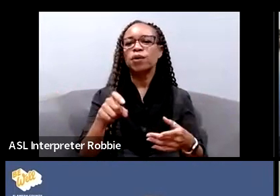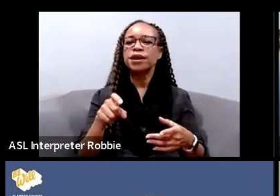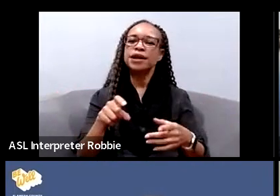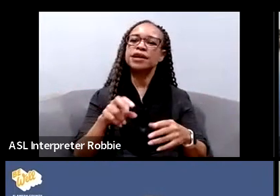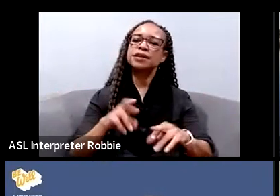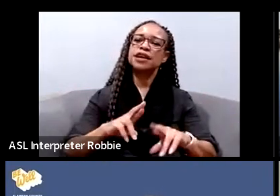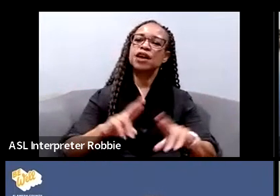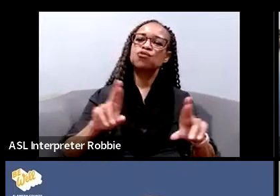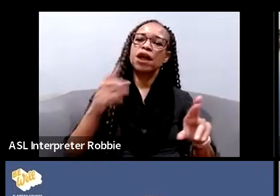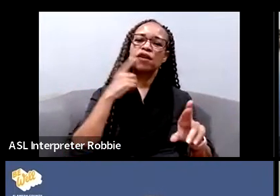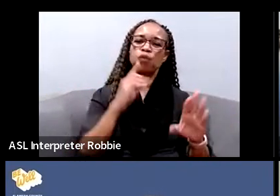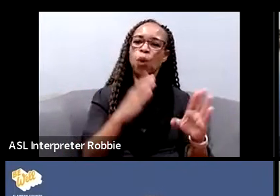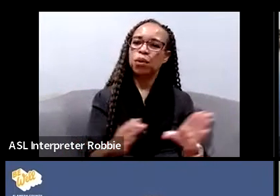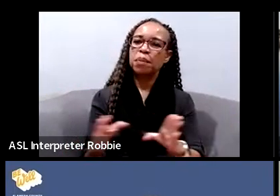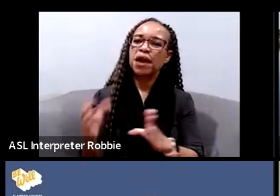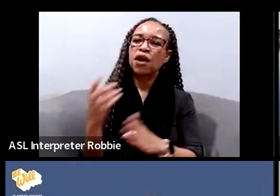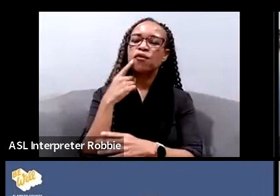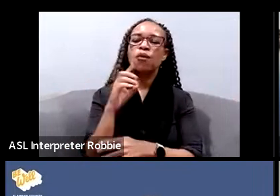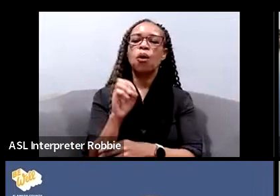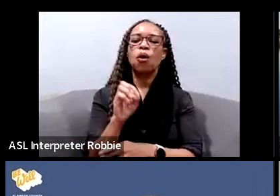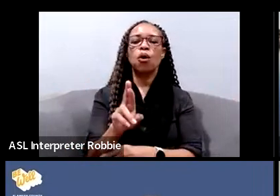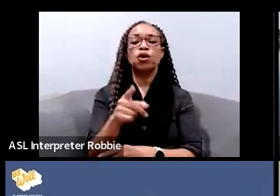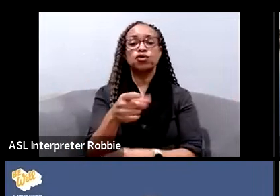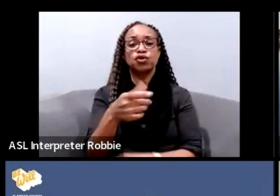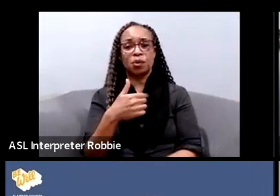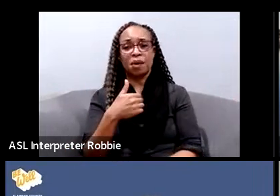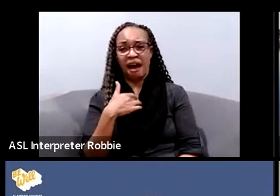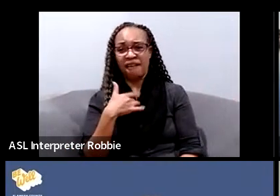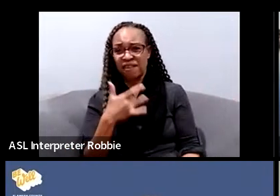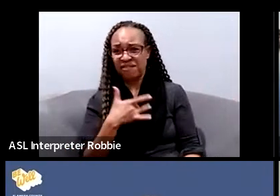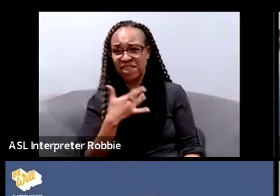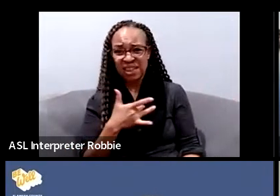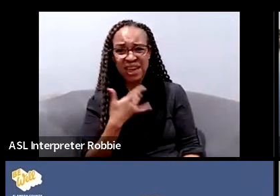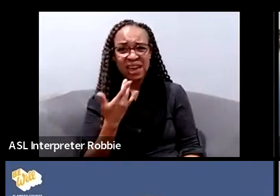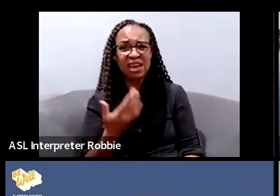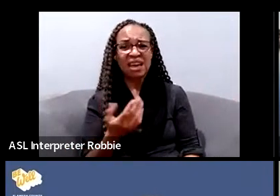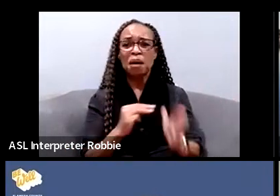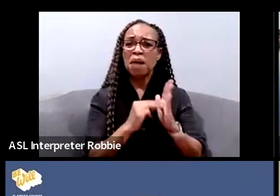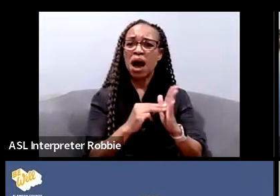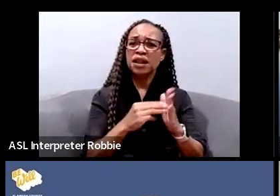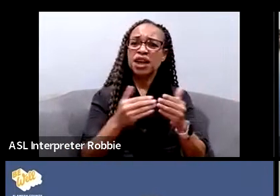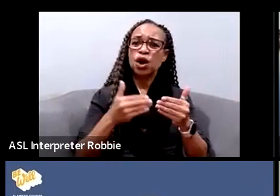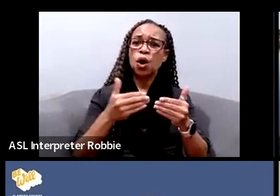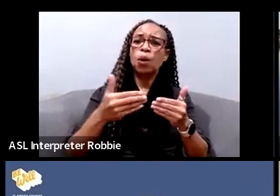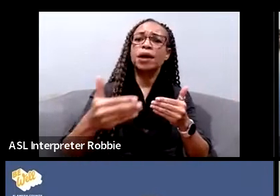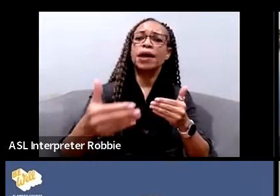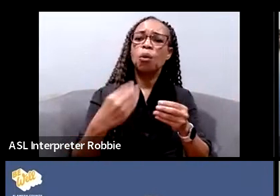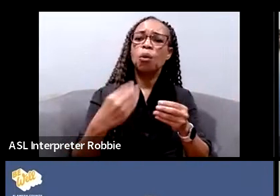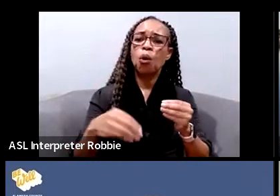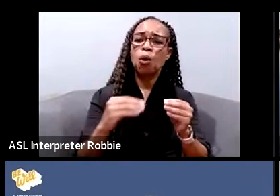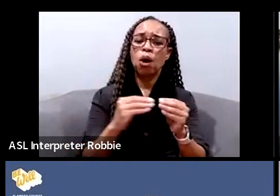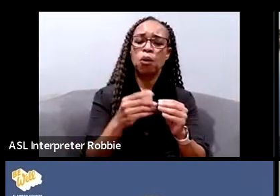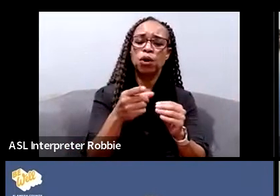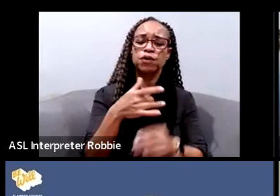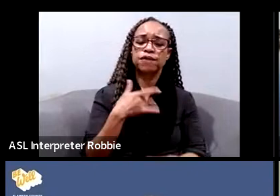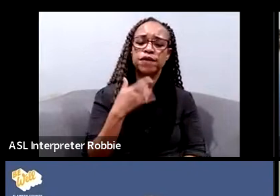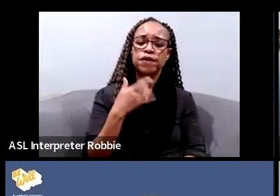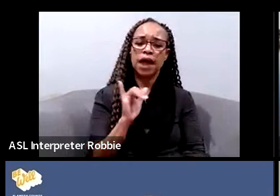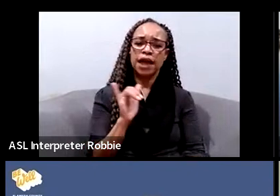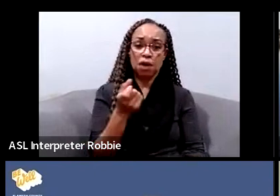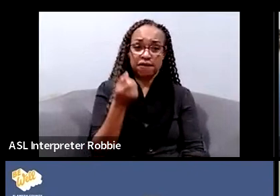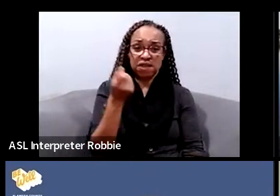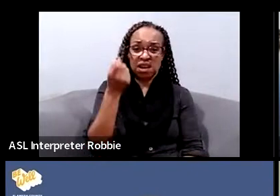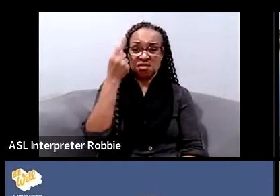for, or do you have a sense, or is the modeling going out further now than it was, to where you feel like you have a sense of